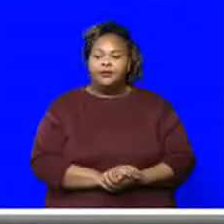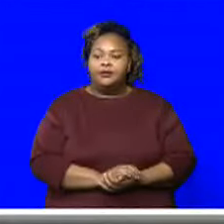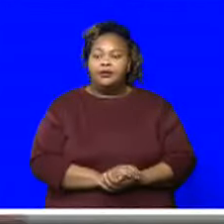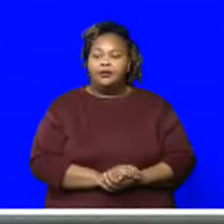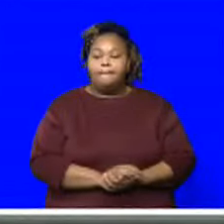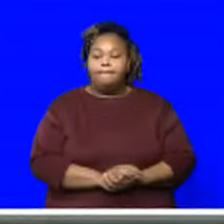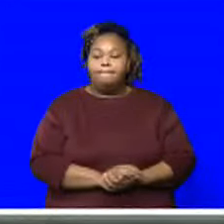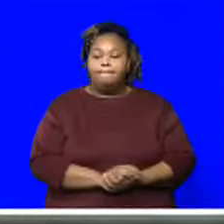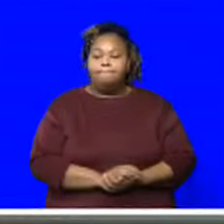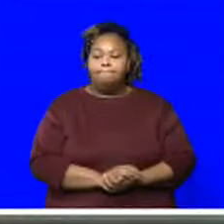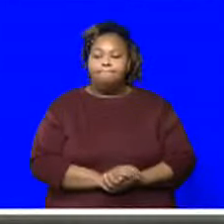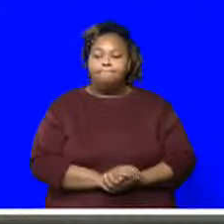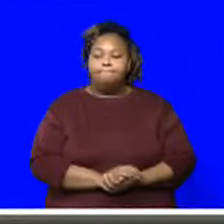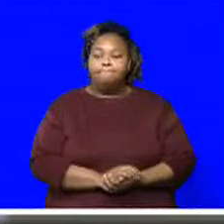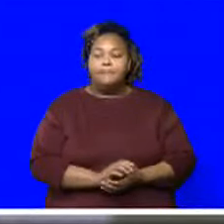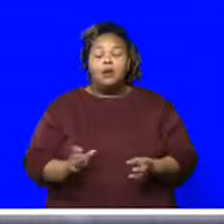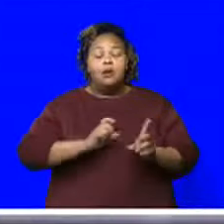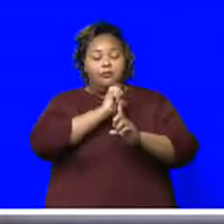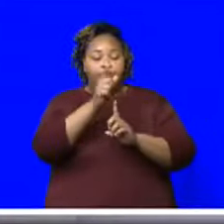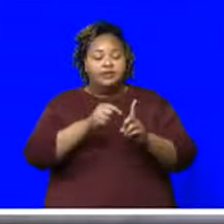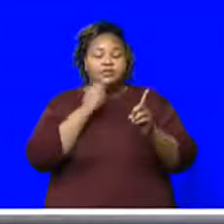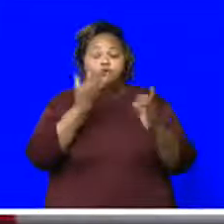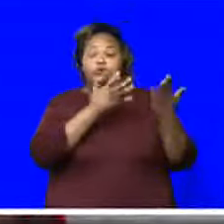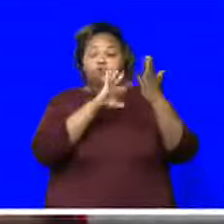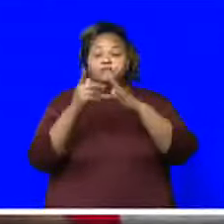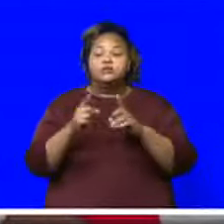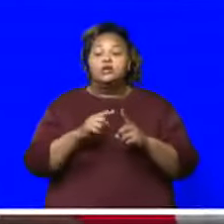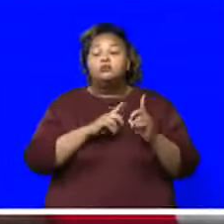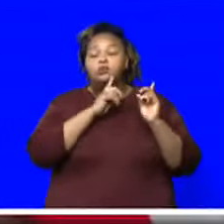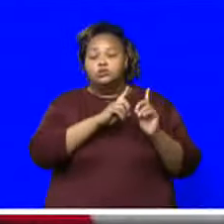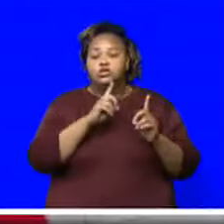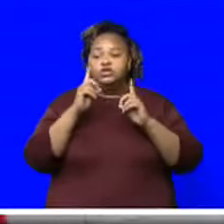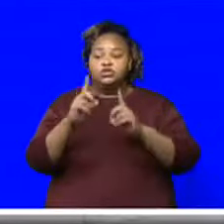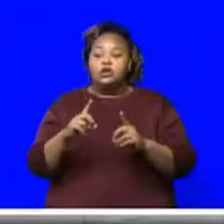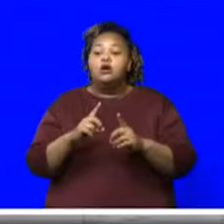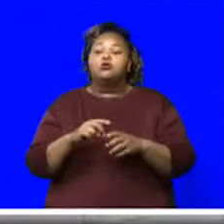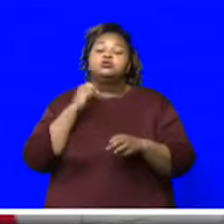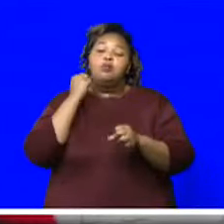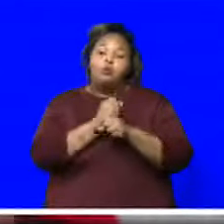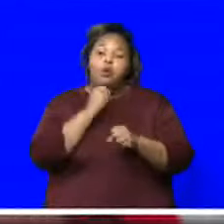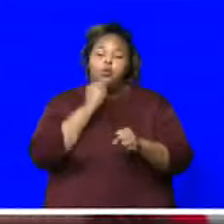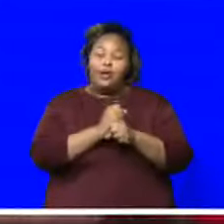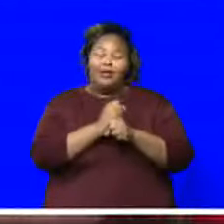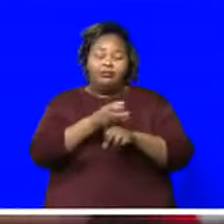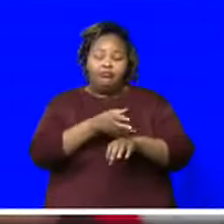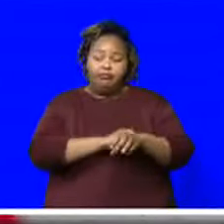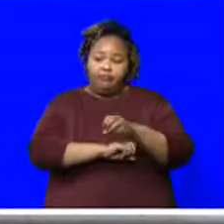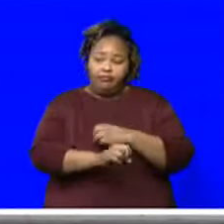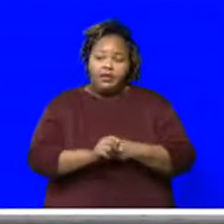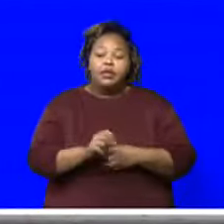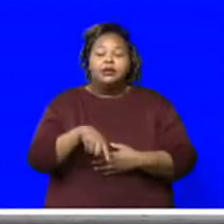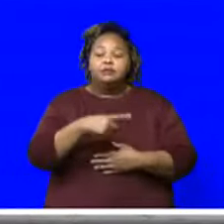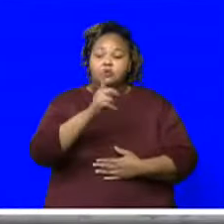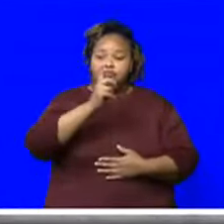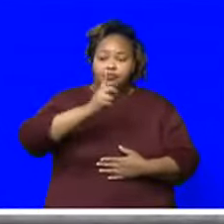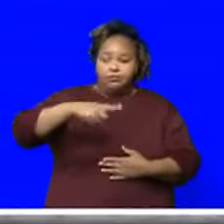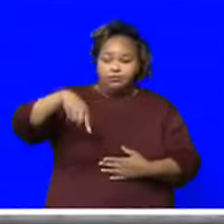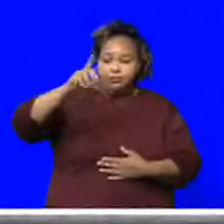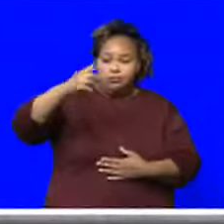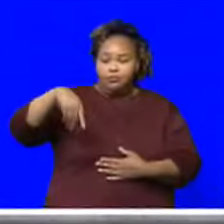31.21%. The minister commended teachers for their dedication during the examinations and marking, which was done